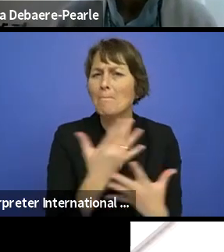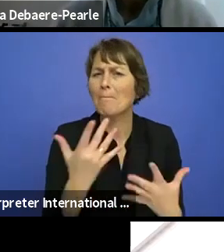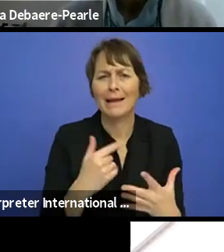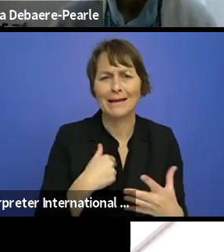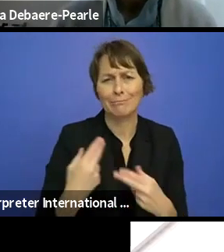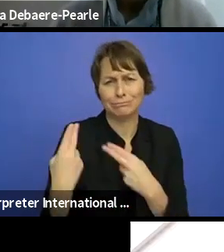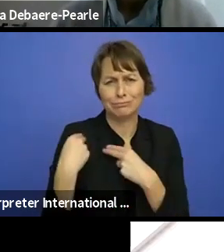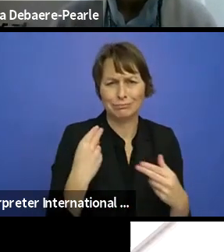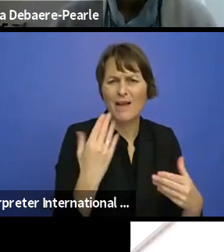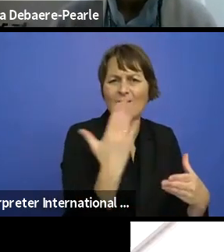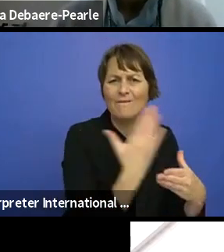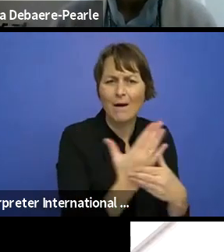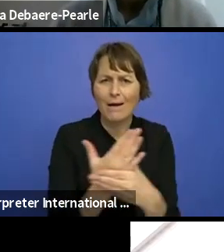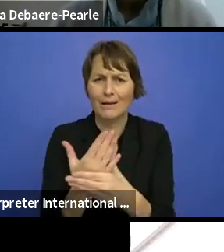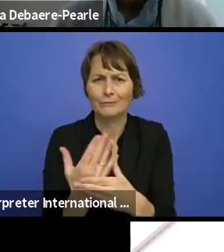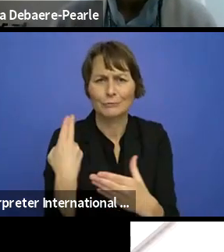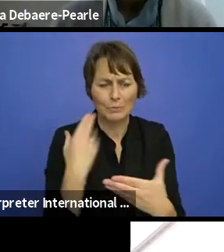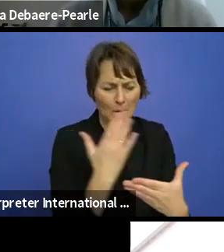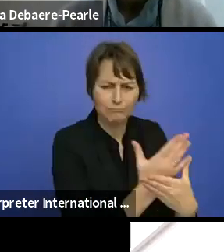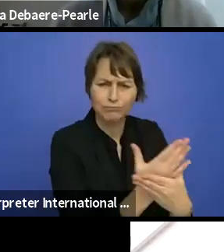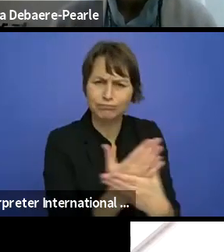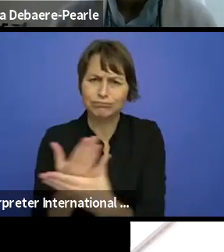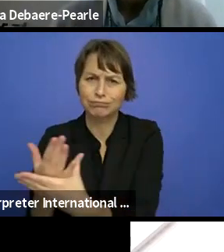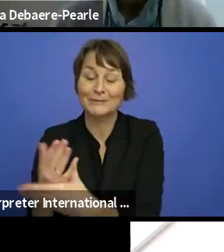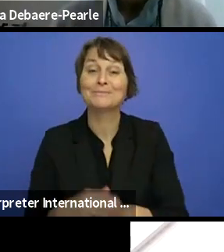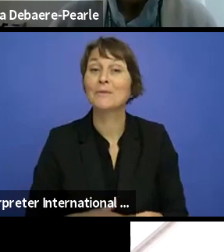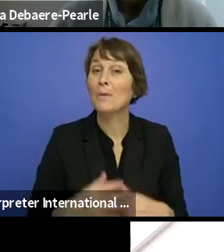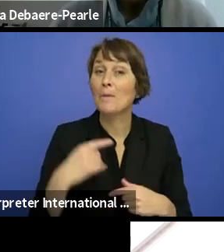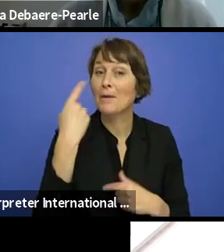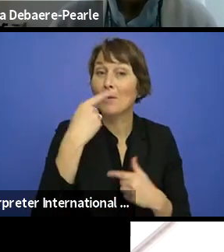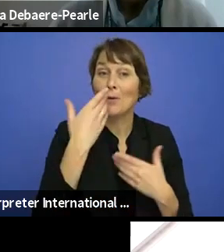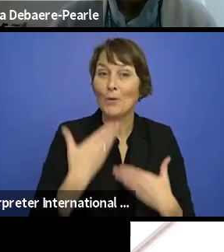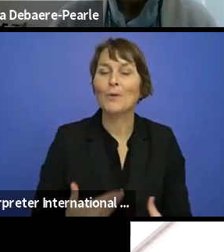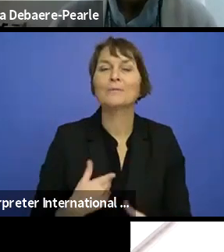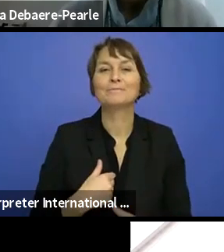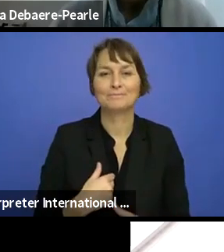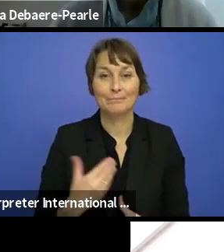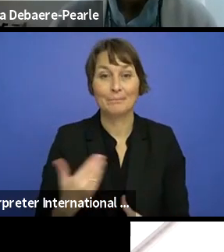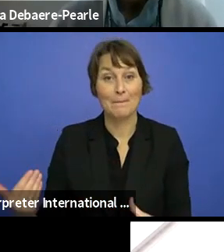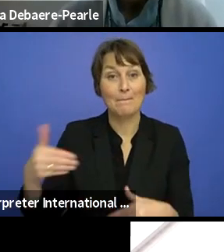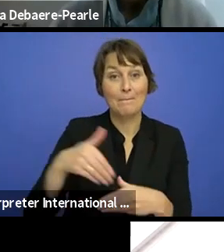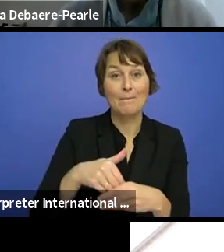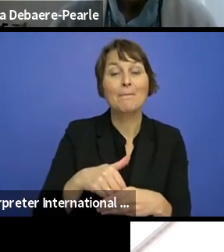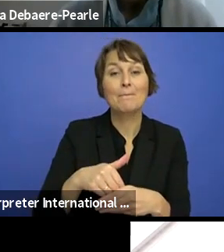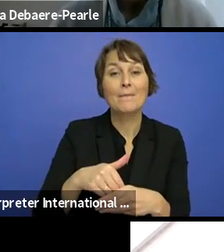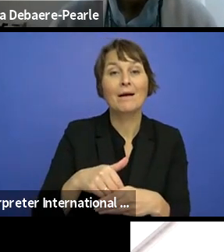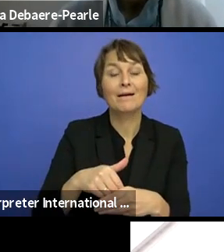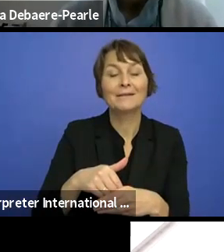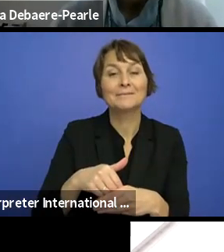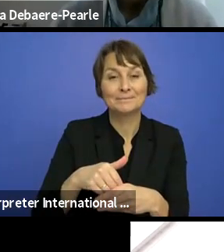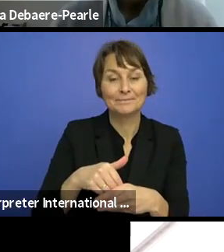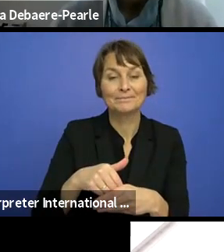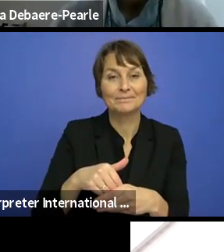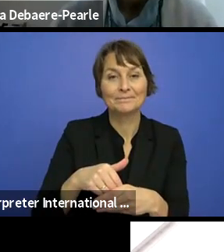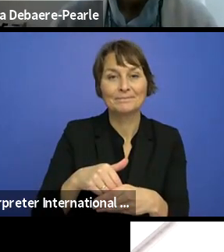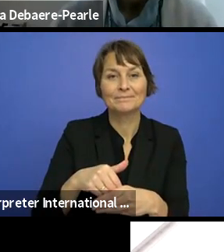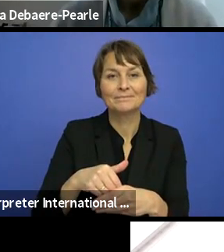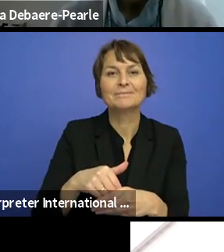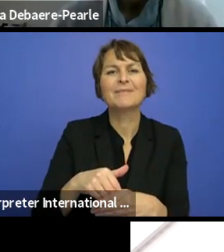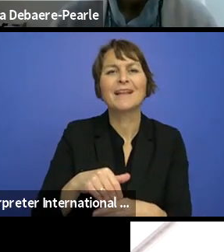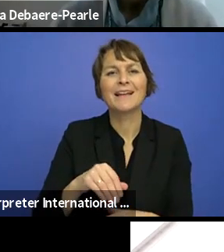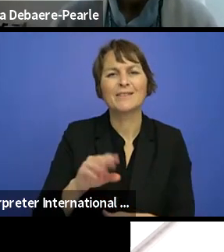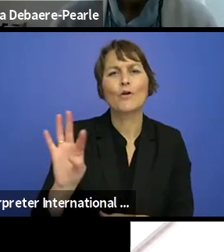First, I want to present myself. I'm a French member of the Renew Group, and